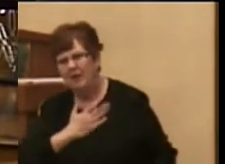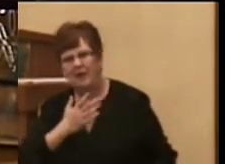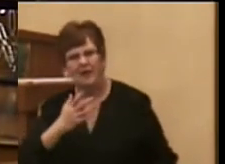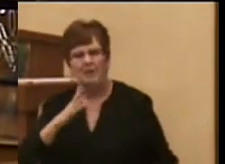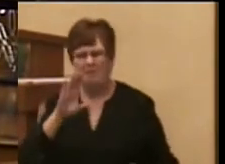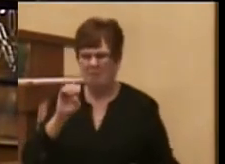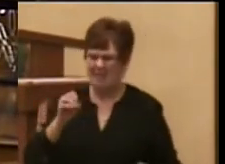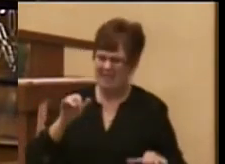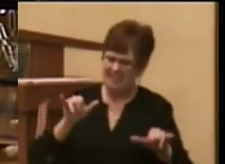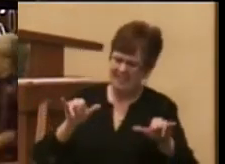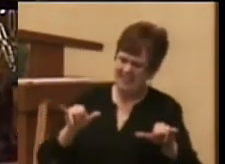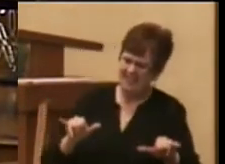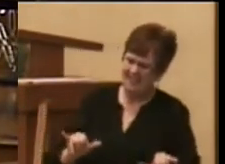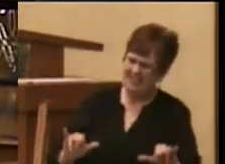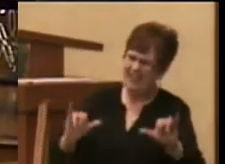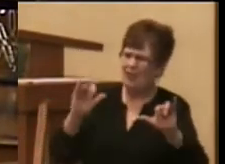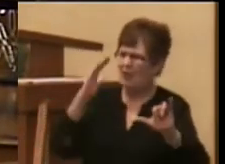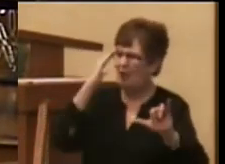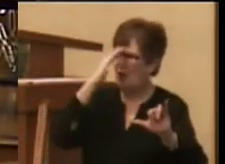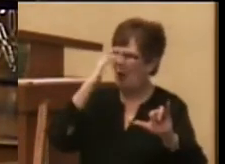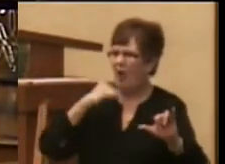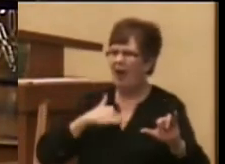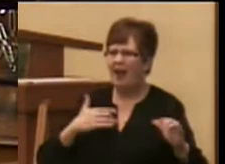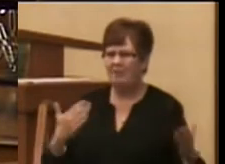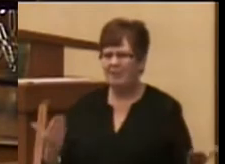know I am here.